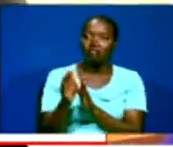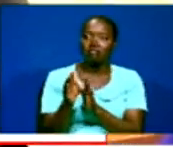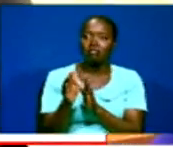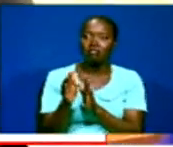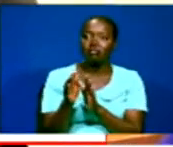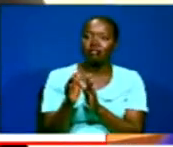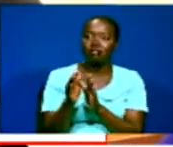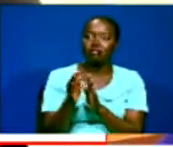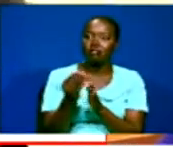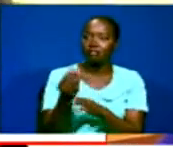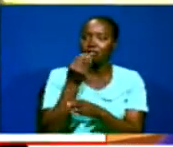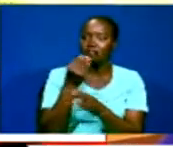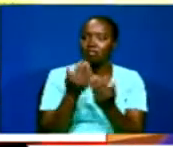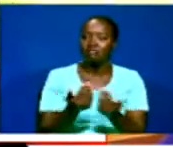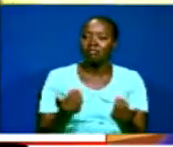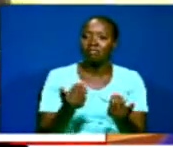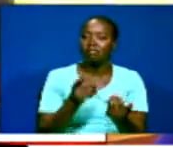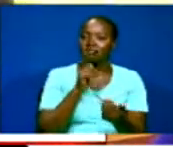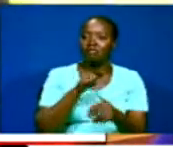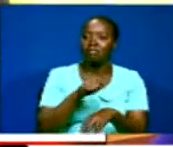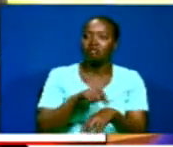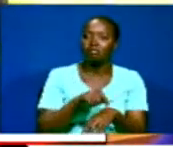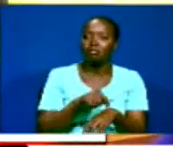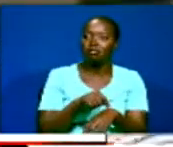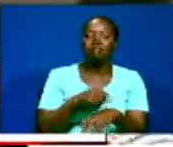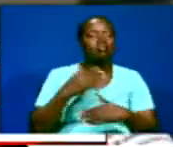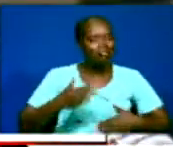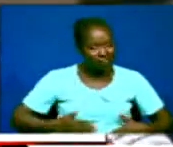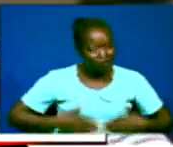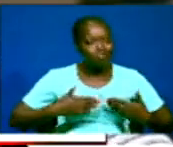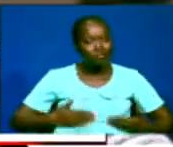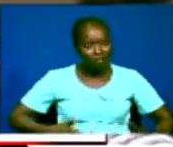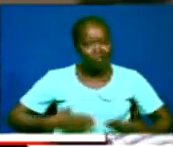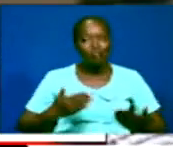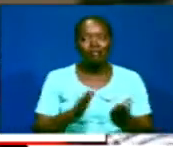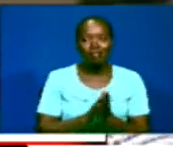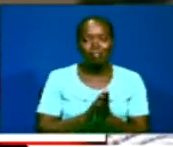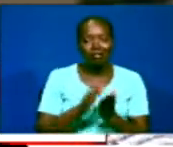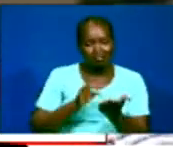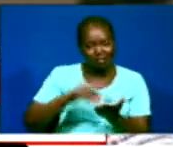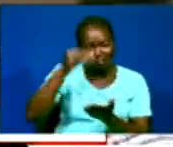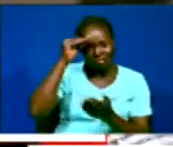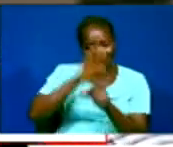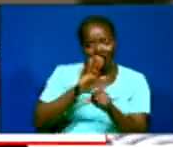mambo ya kulisha watoto lunch hawa tumefurahia na tumeanza kusoma mengi kuhusu ukulima.